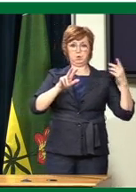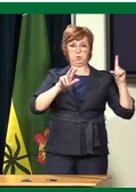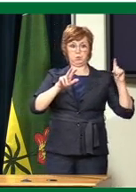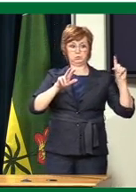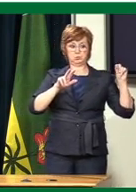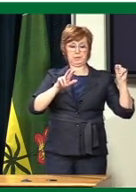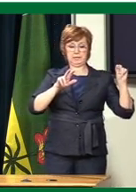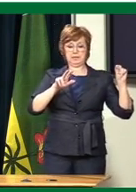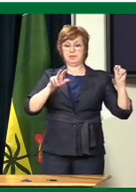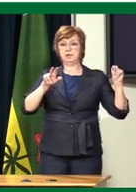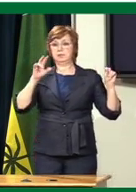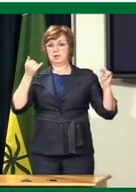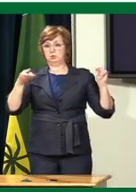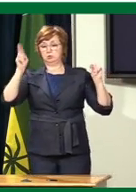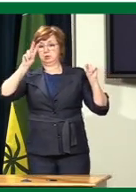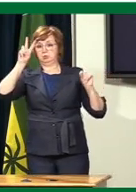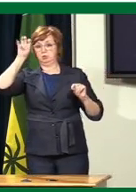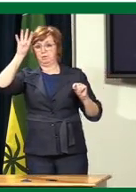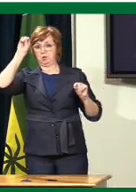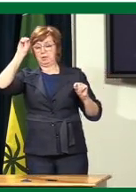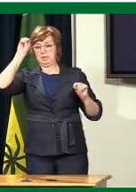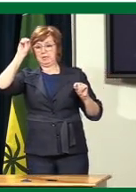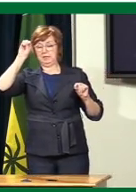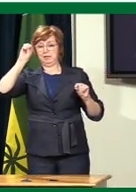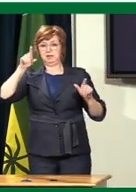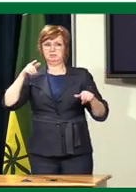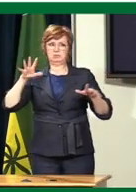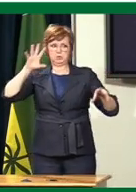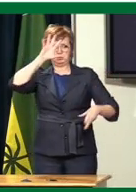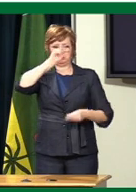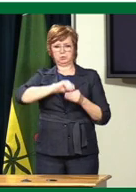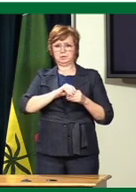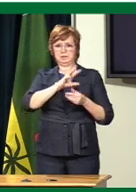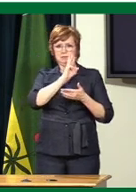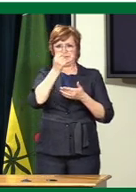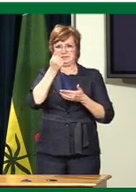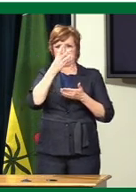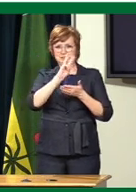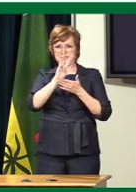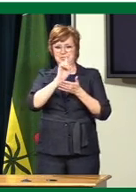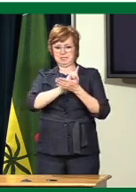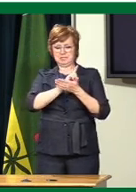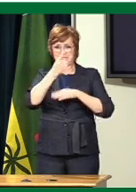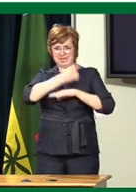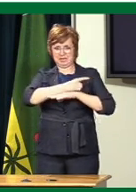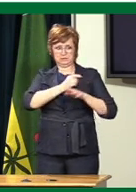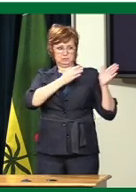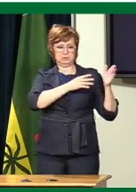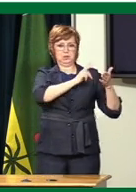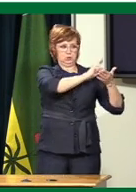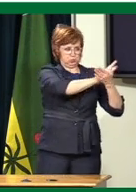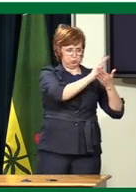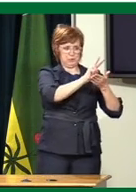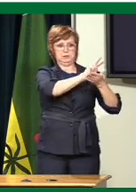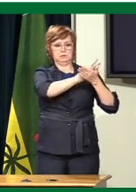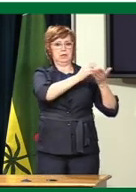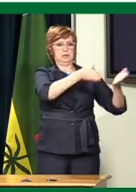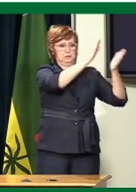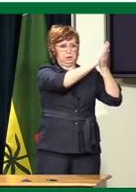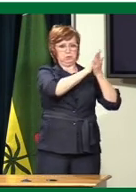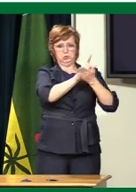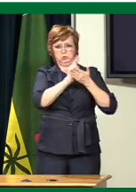days. And we are continuing on this exponential growth, basically doubling every 2 weeks for the past several months. Manitoba appears